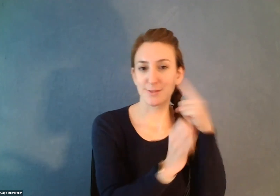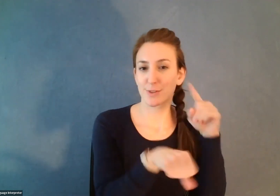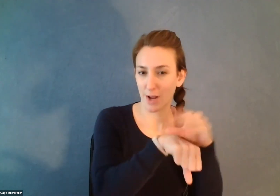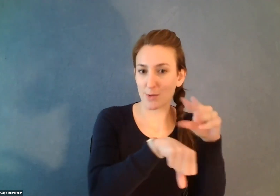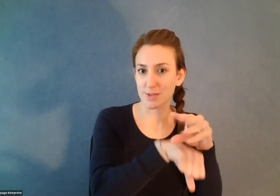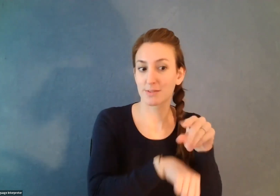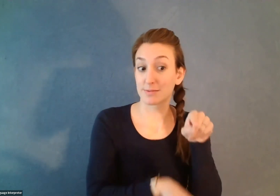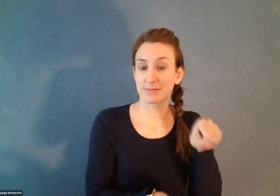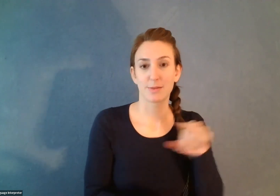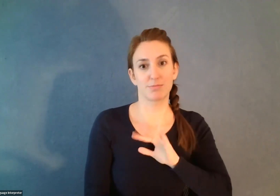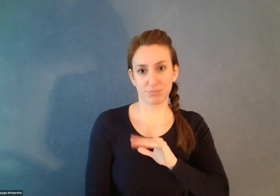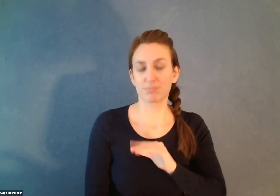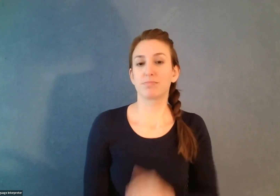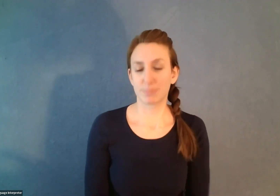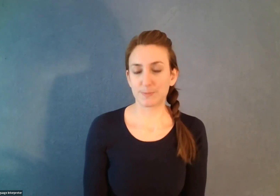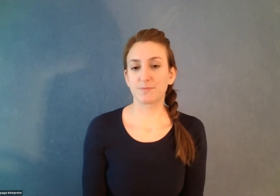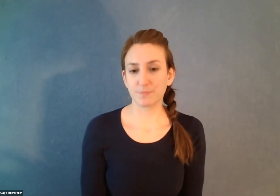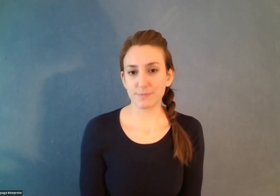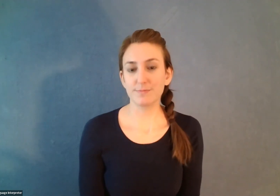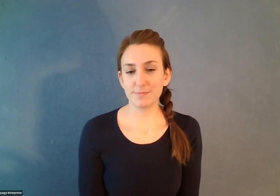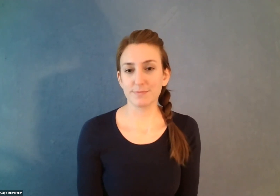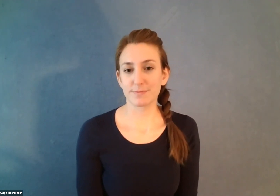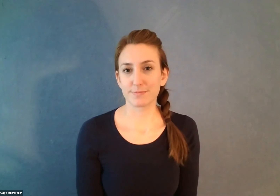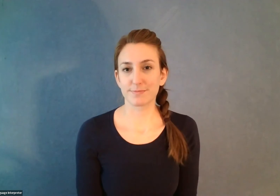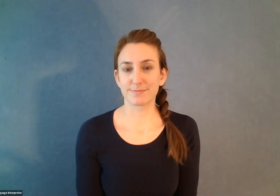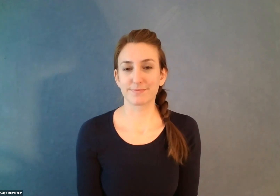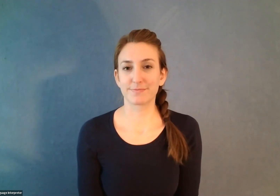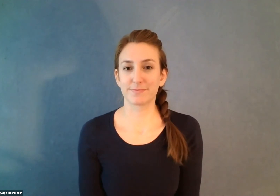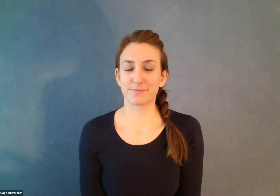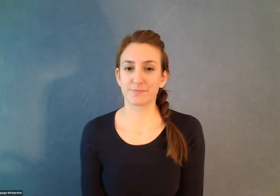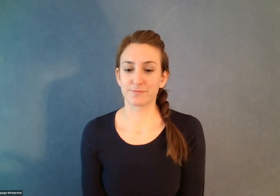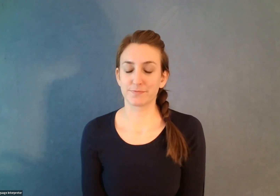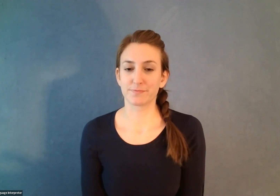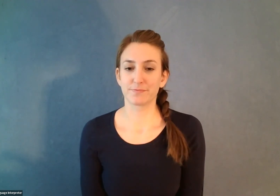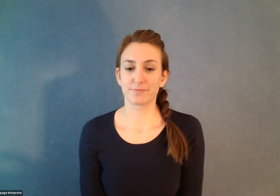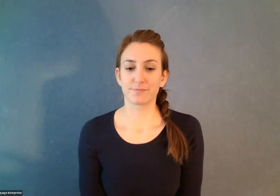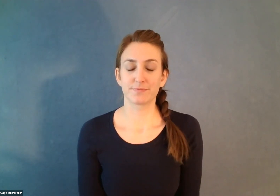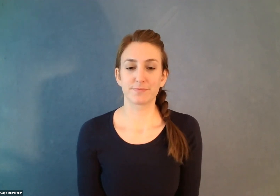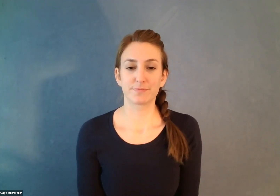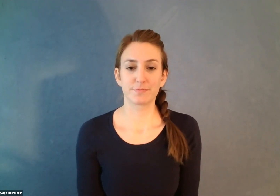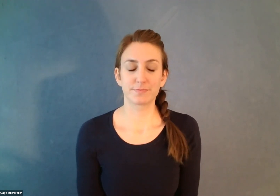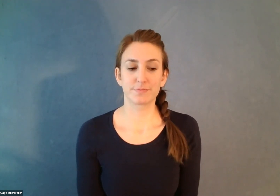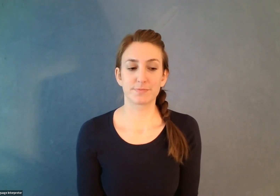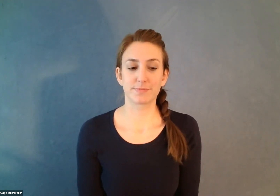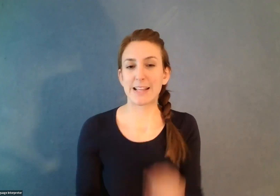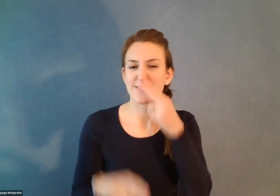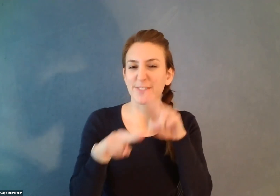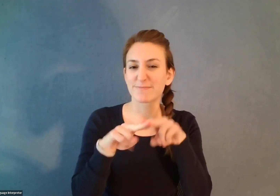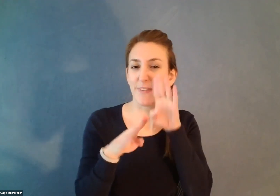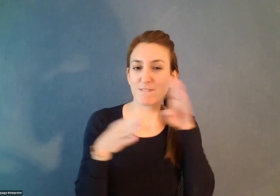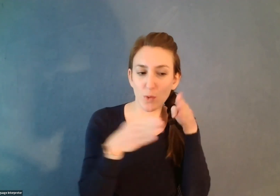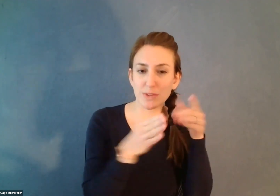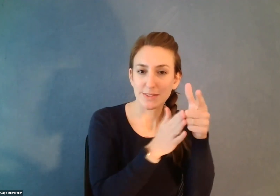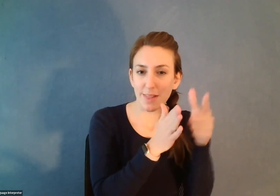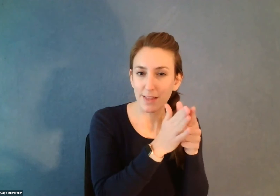don't necessarily have to with us. But it is fun to have that cohort feel and to be able to focus on legal issues specifically in those